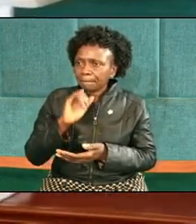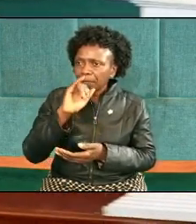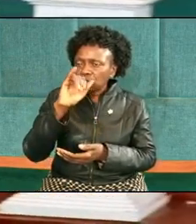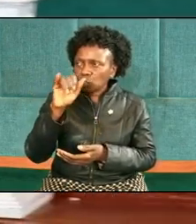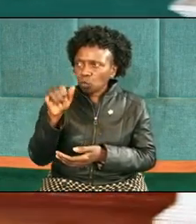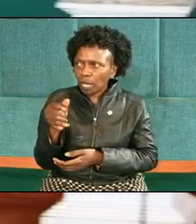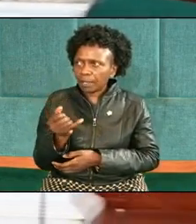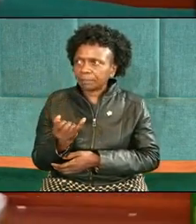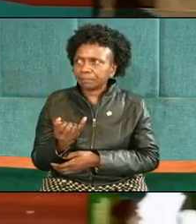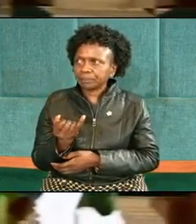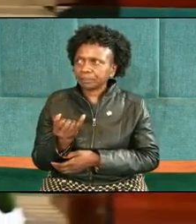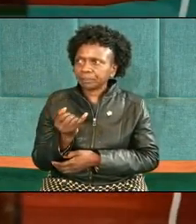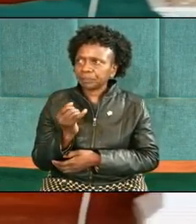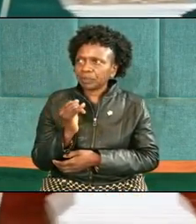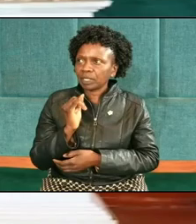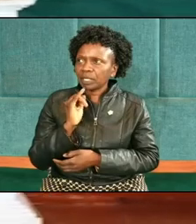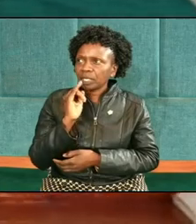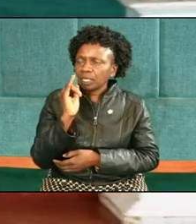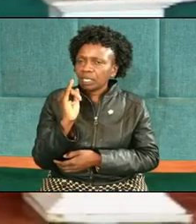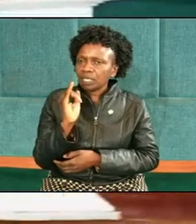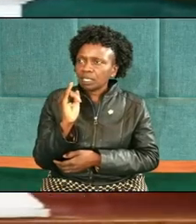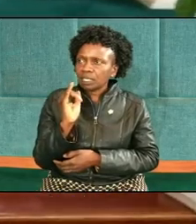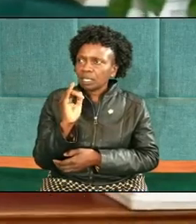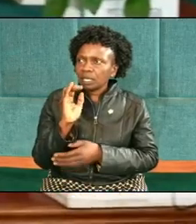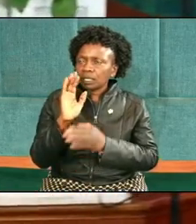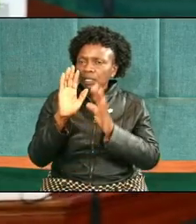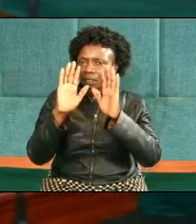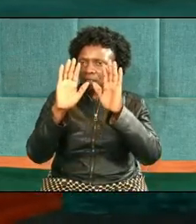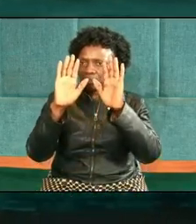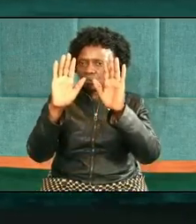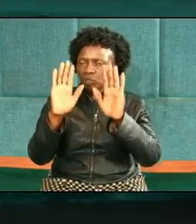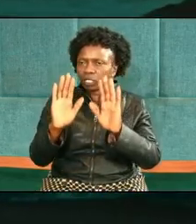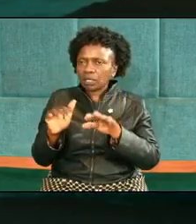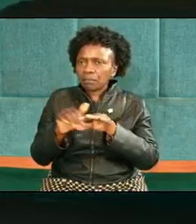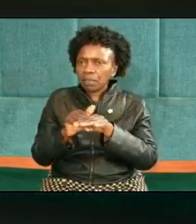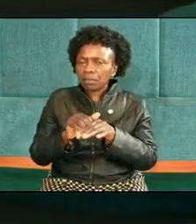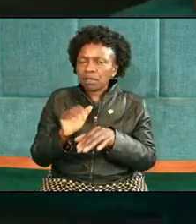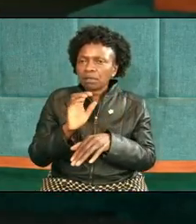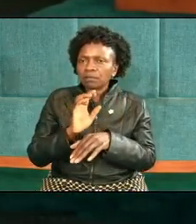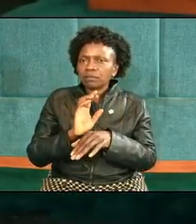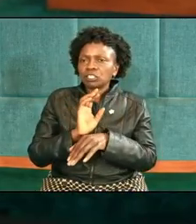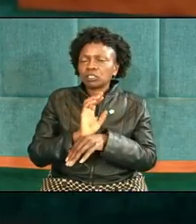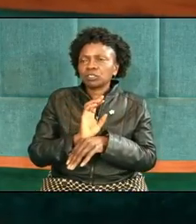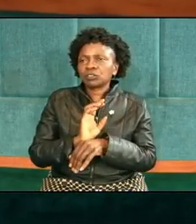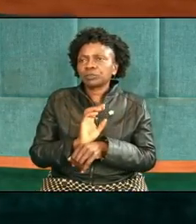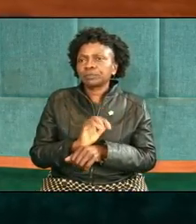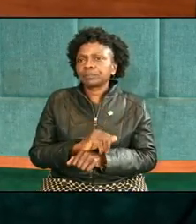Jonah is a credible member of the church.